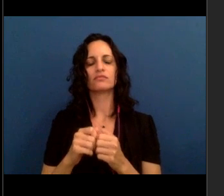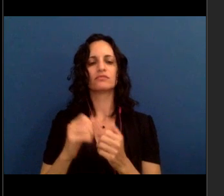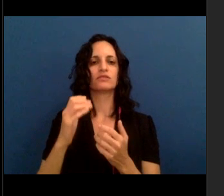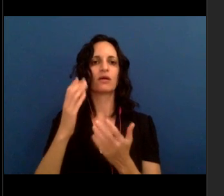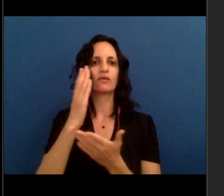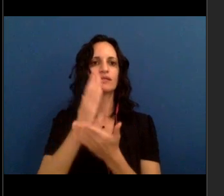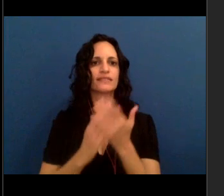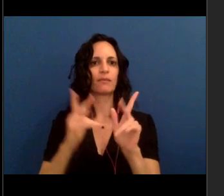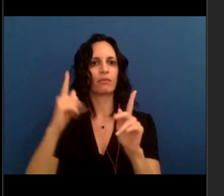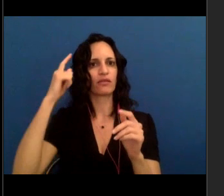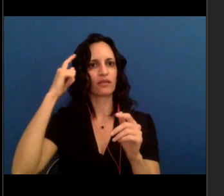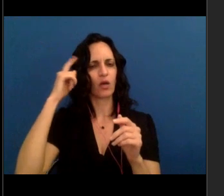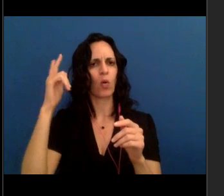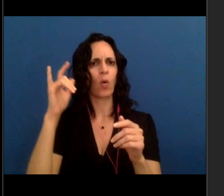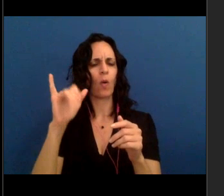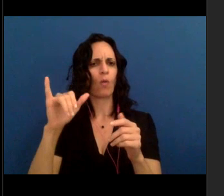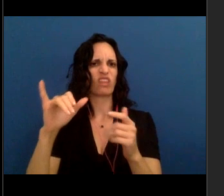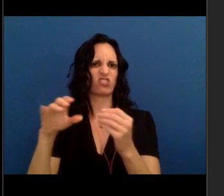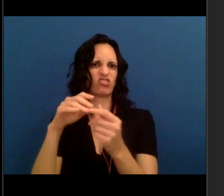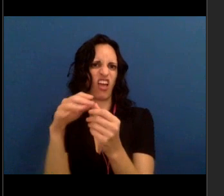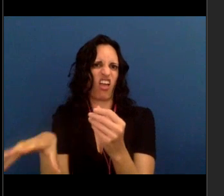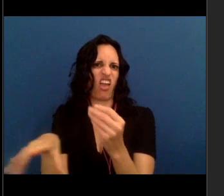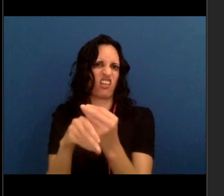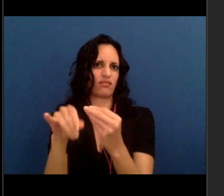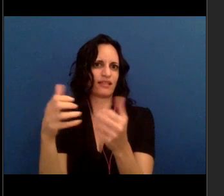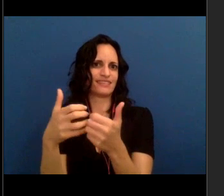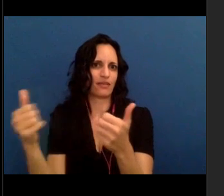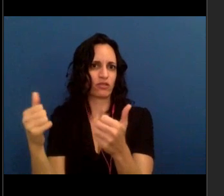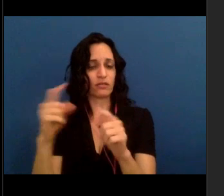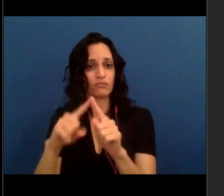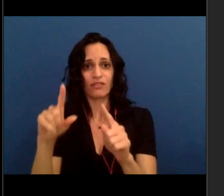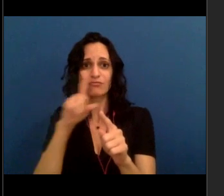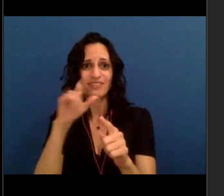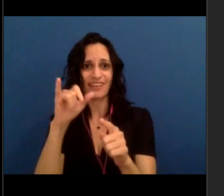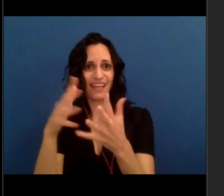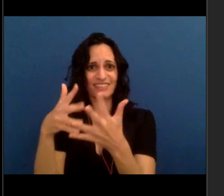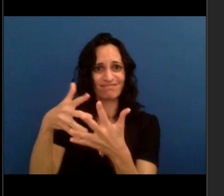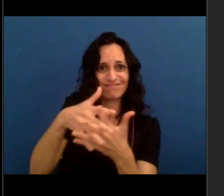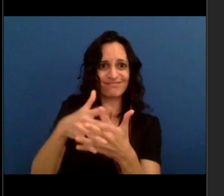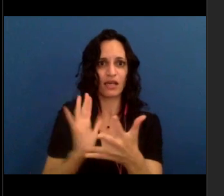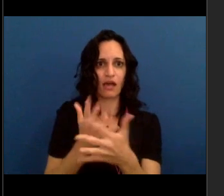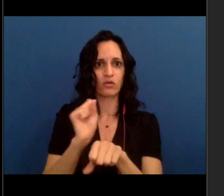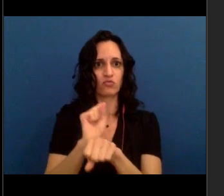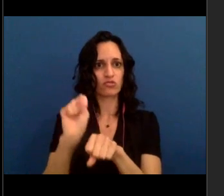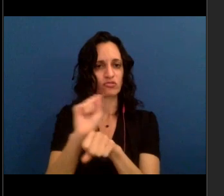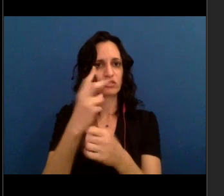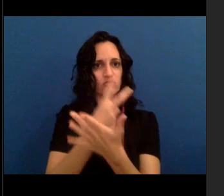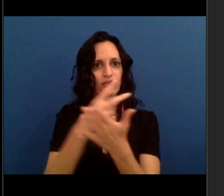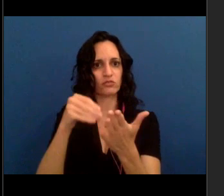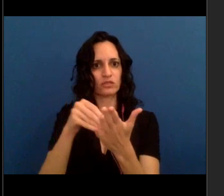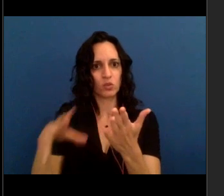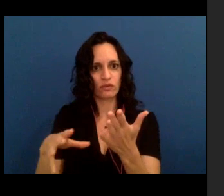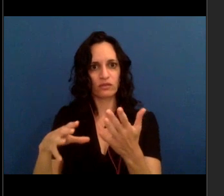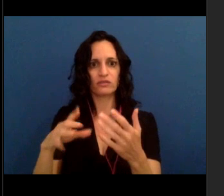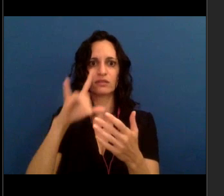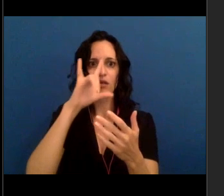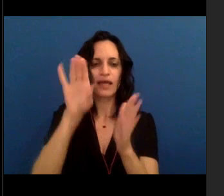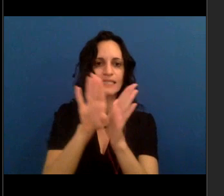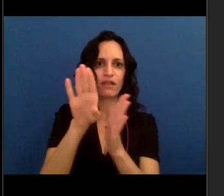when really it's inseparable from everything else that we're doing as graduate students. And so this includes things like developing a research